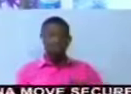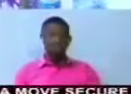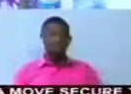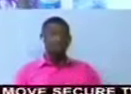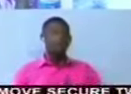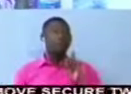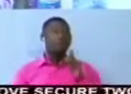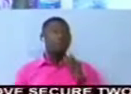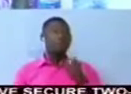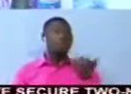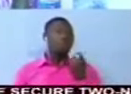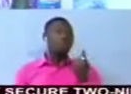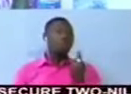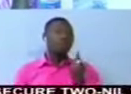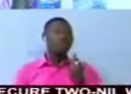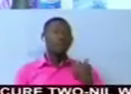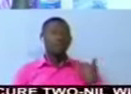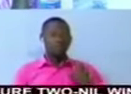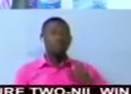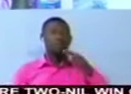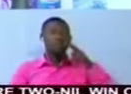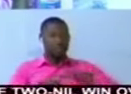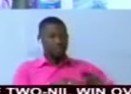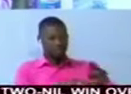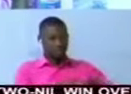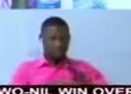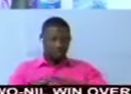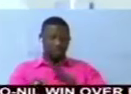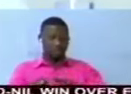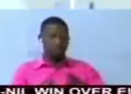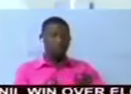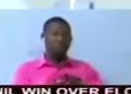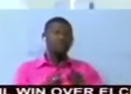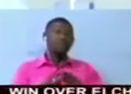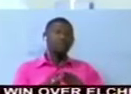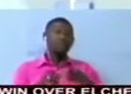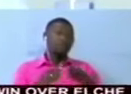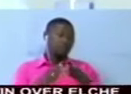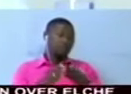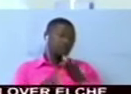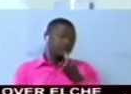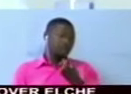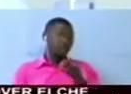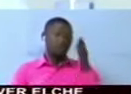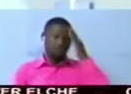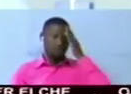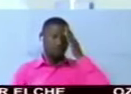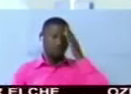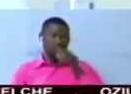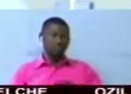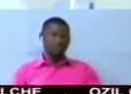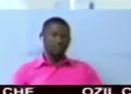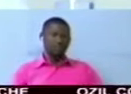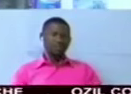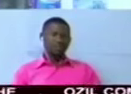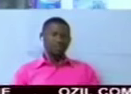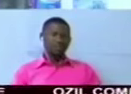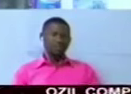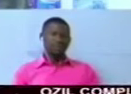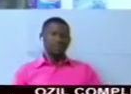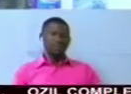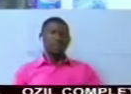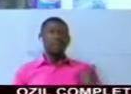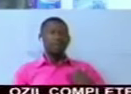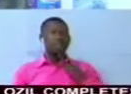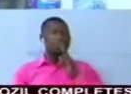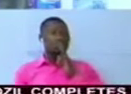those who were sitting with them. Waaw. Who are those sitting with them? Ñan ñoo toog ak ñoom. Waaw mooy ñi ma fi waare Jim Dramé. Yes,